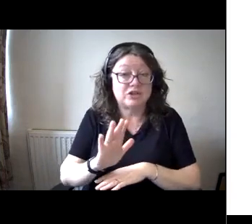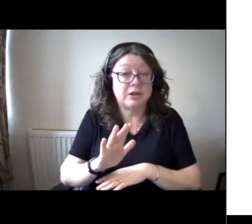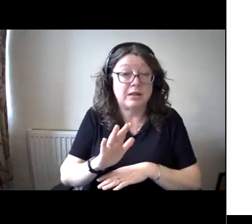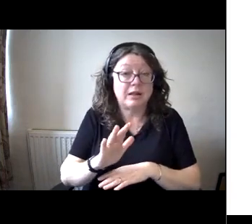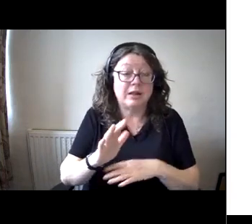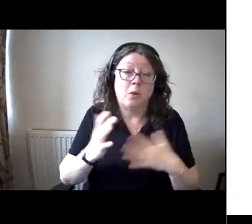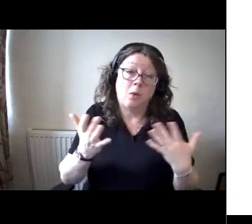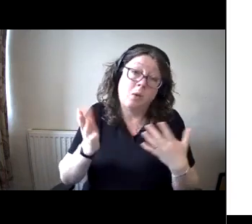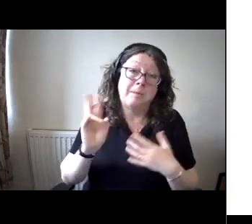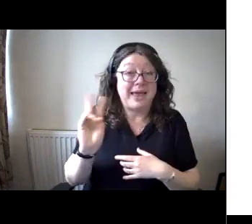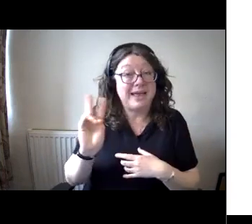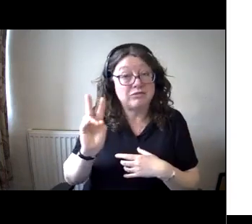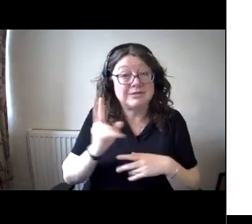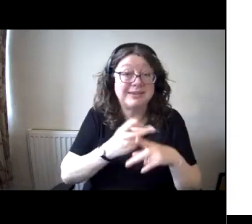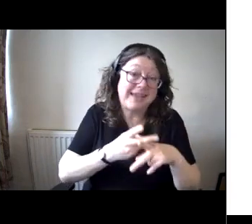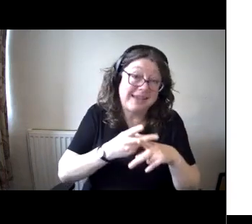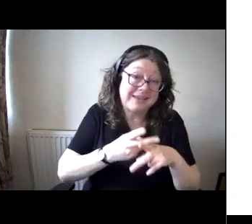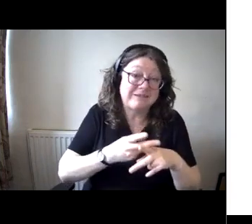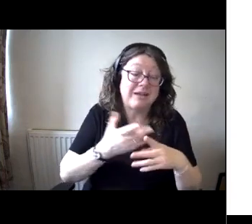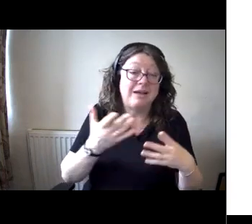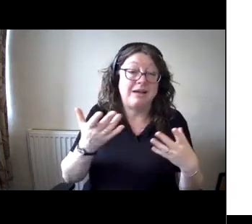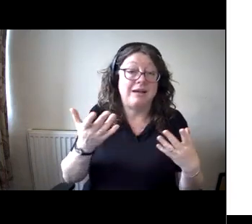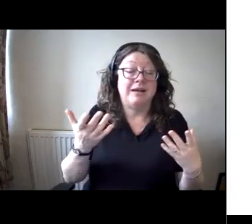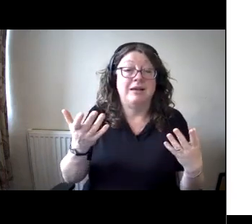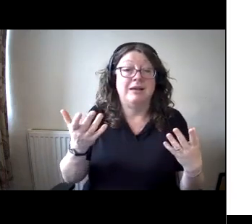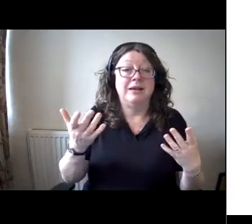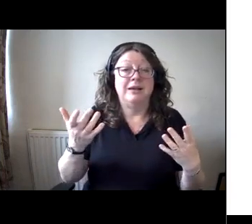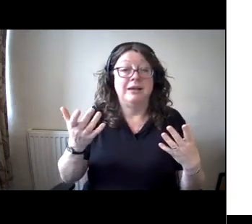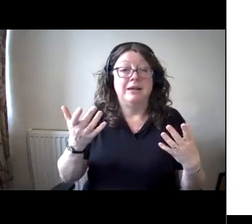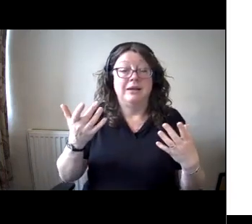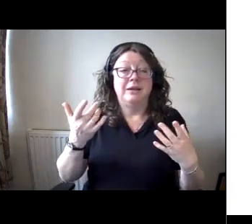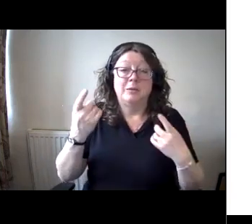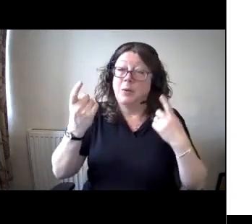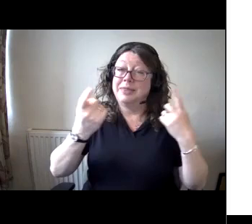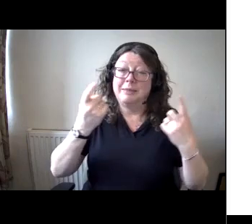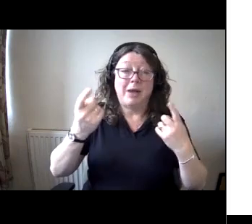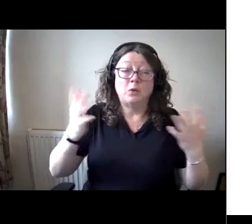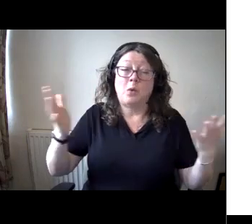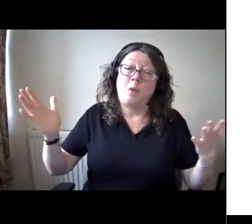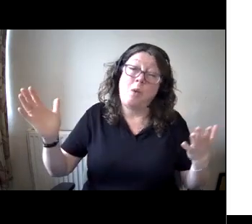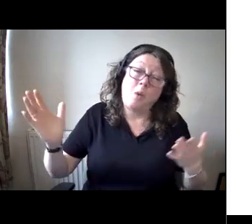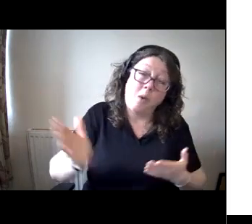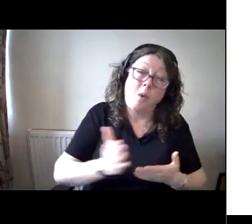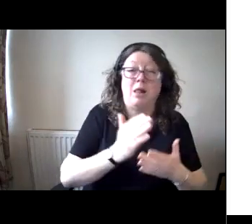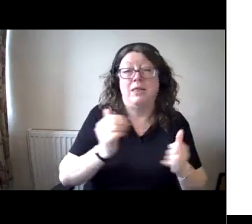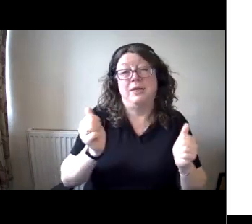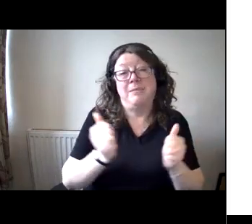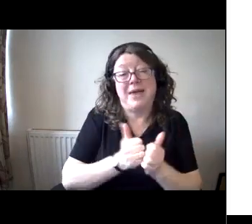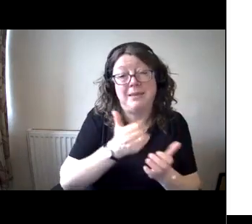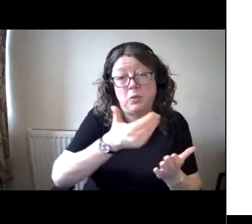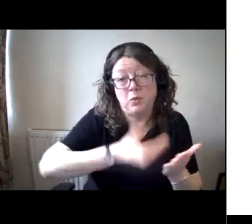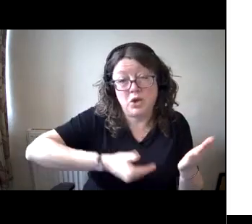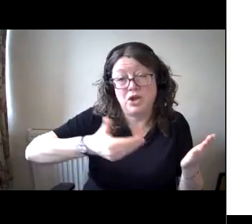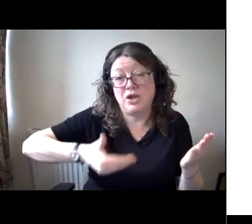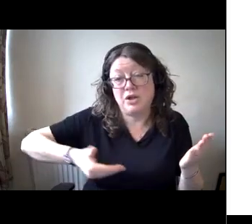be a parent or a caregiver, and we're thinking about all the different paperwork and reports and everything else that